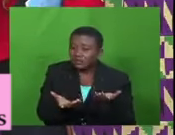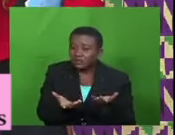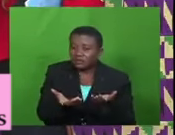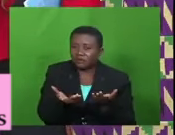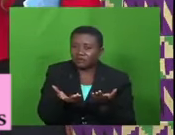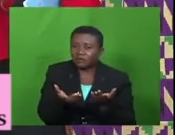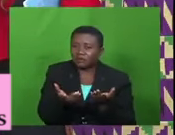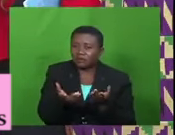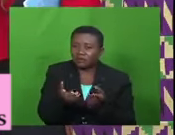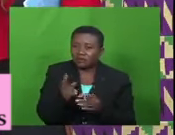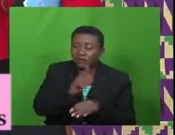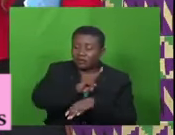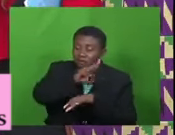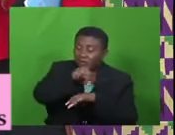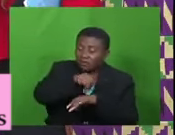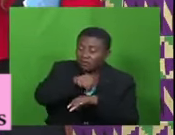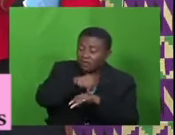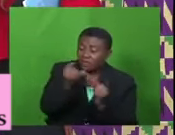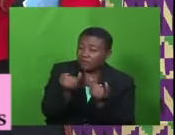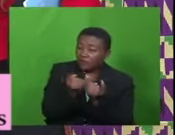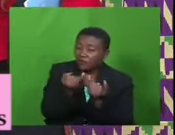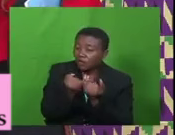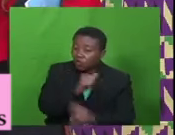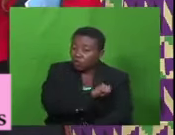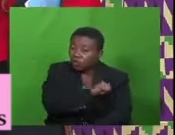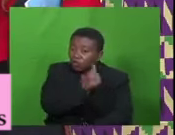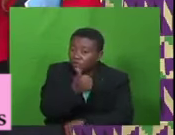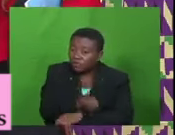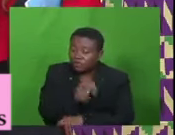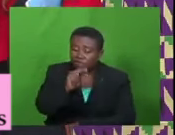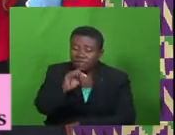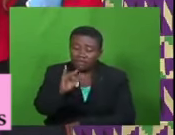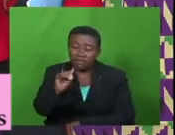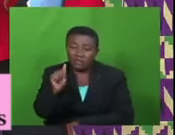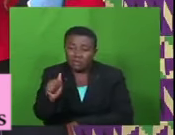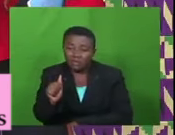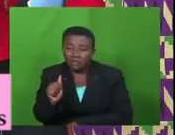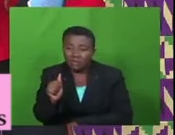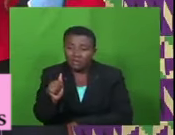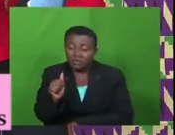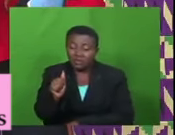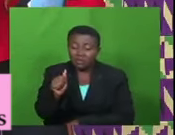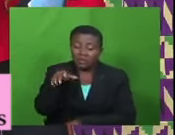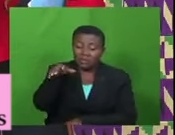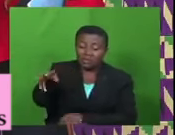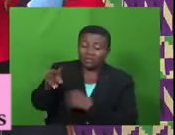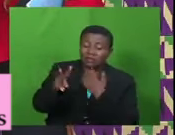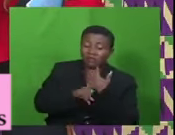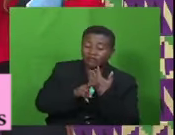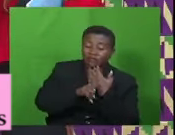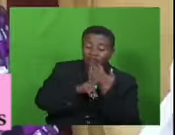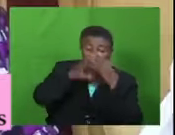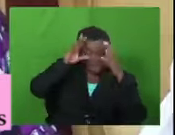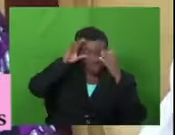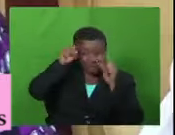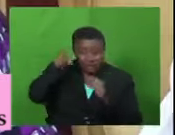National Identification Authority, and especially the Vice President, Dr. Alhaji Mahood Bawumia,